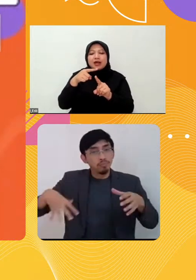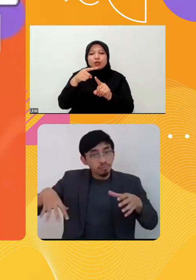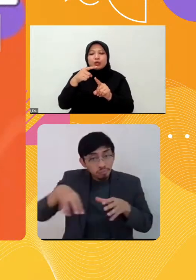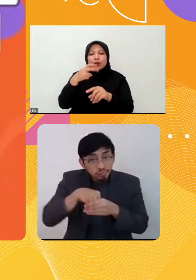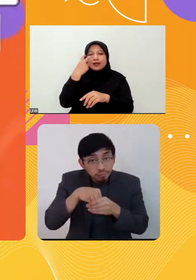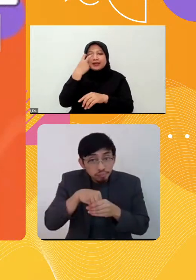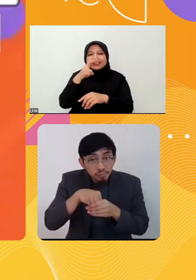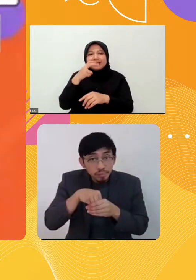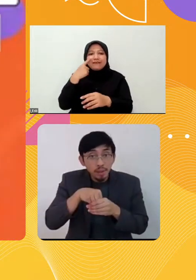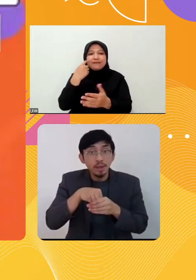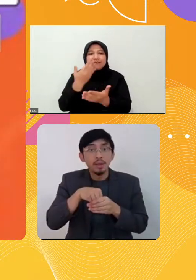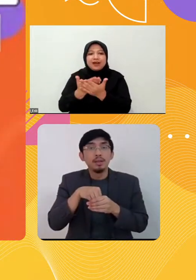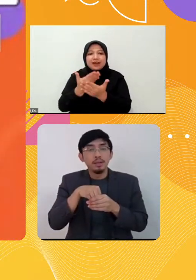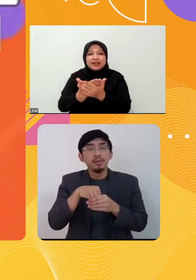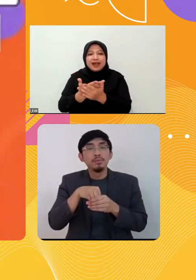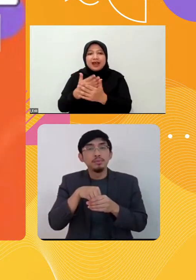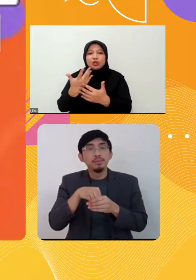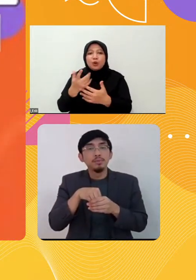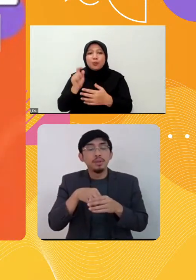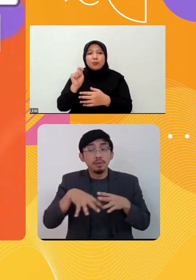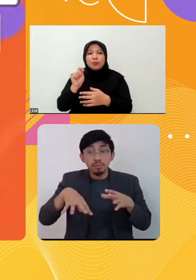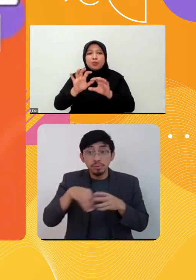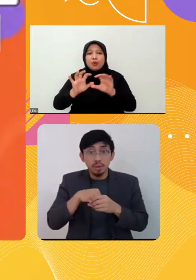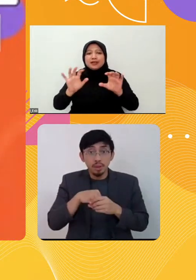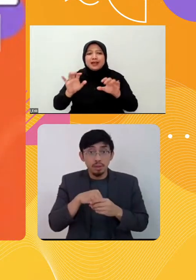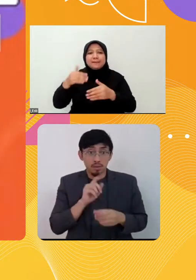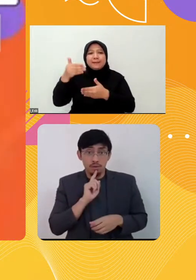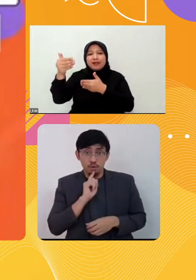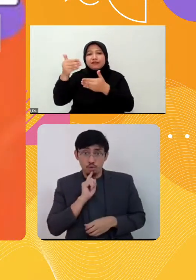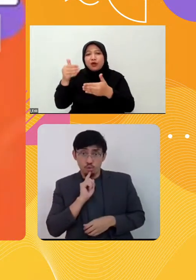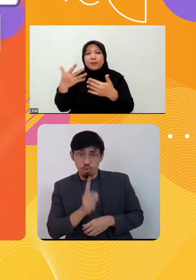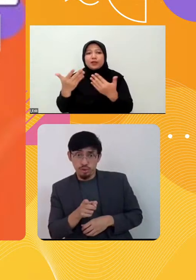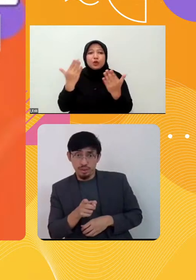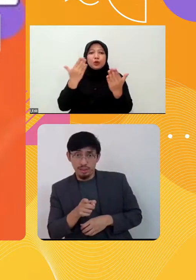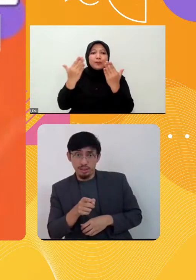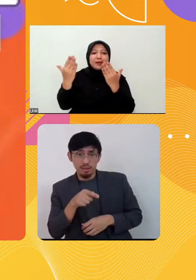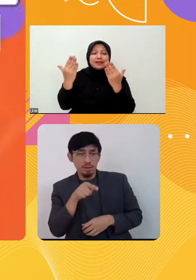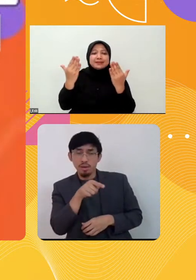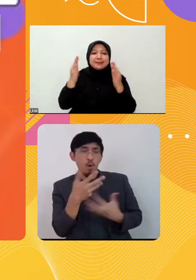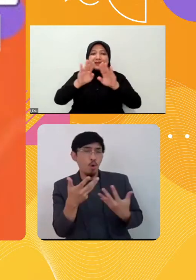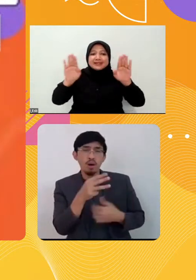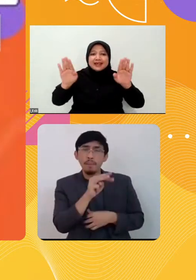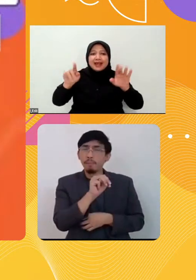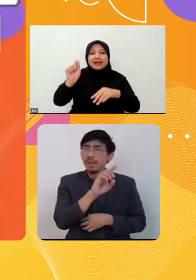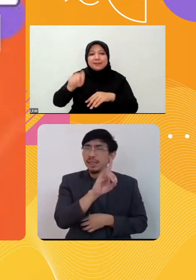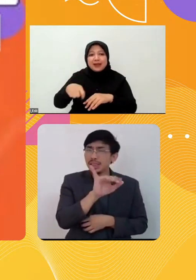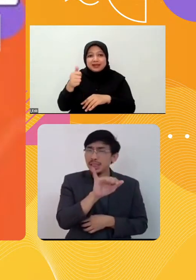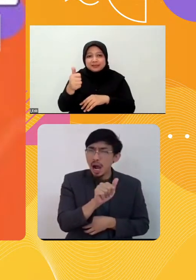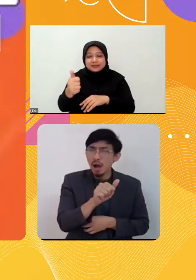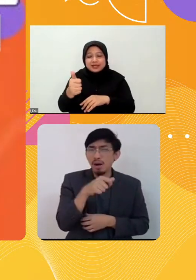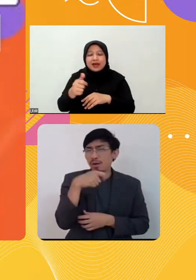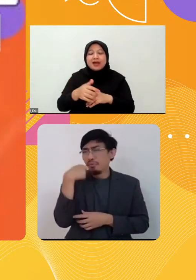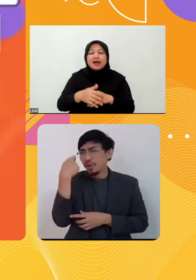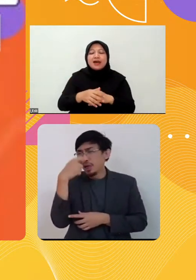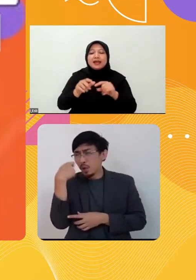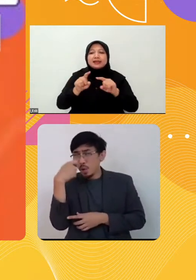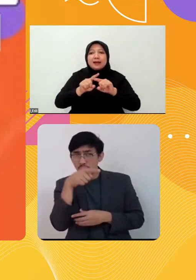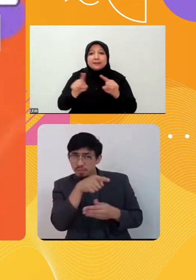that can be used. So please kindly try to use this term, but most of the